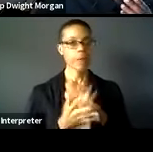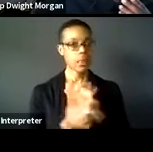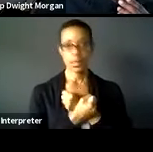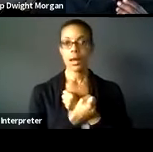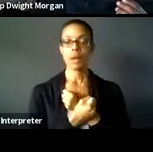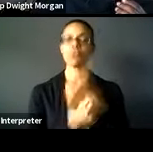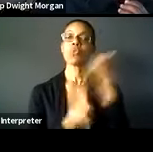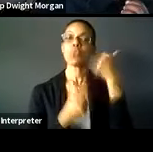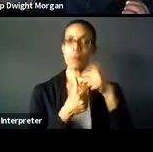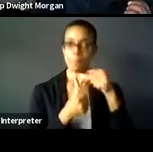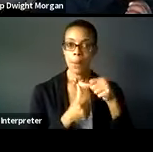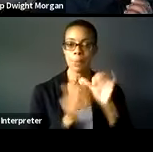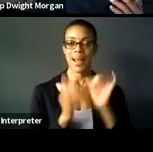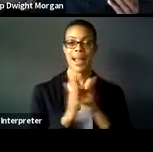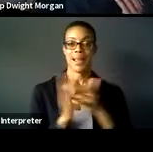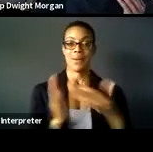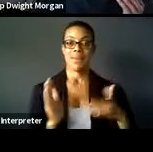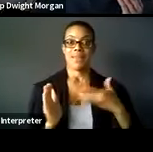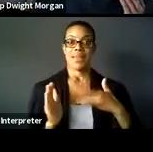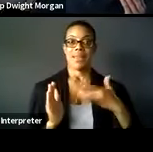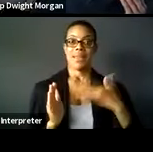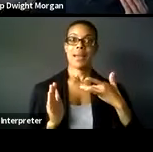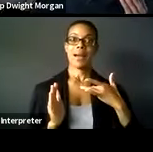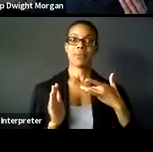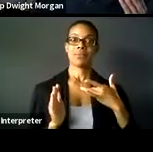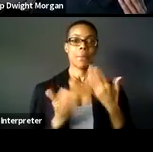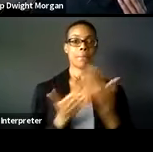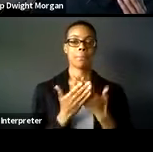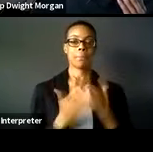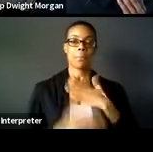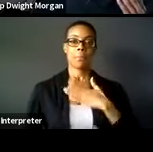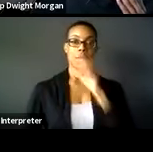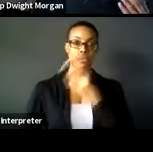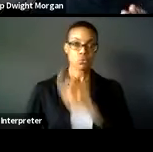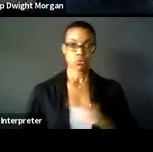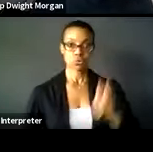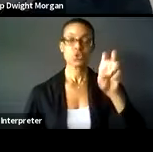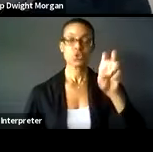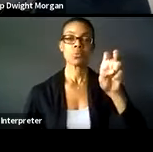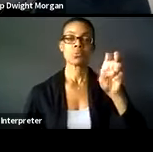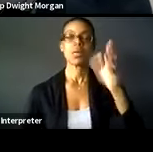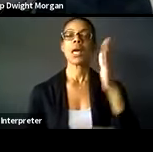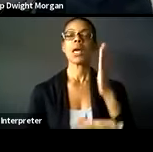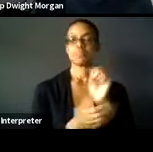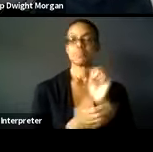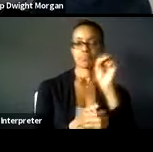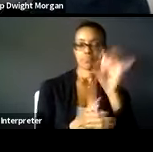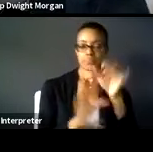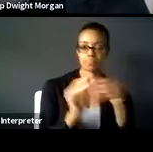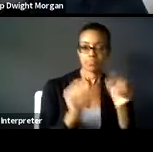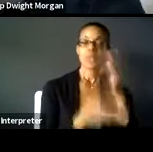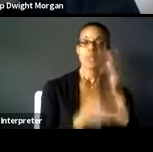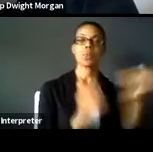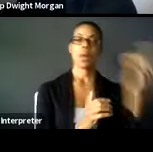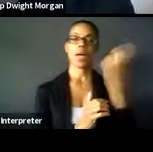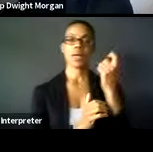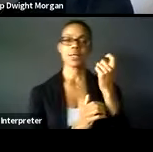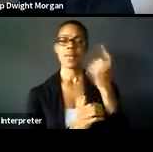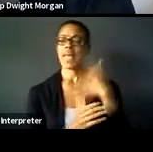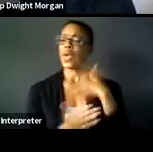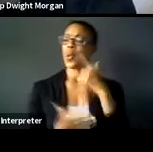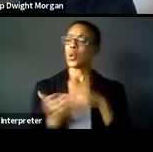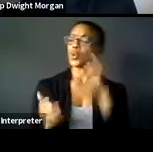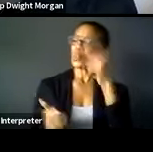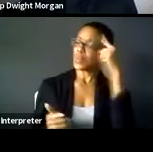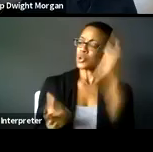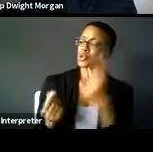like on along my journey. So I'll share this quickly. Someone asked me, hey, Tyrone, what do you think we should be doing in our community?